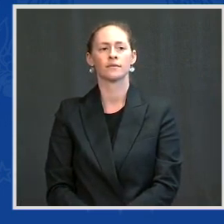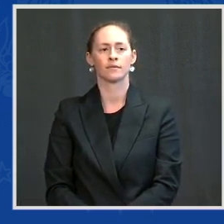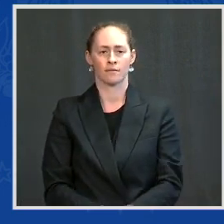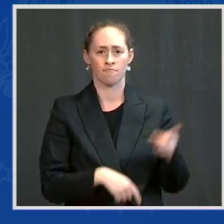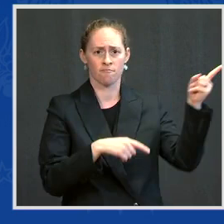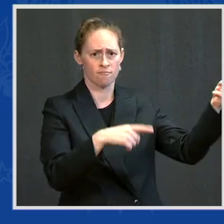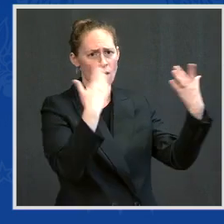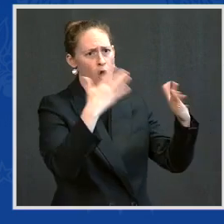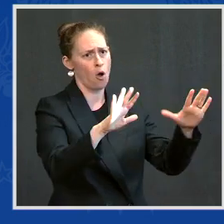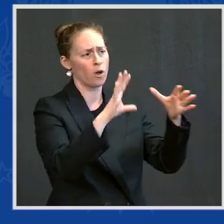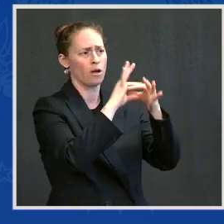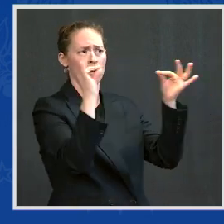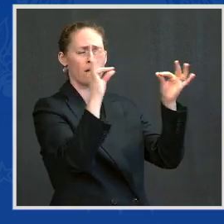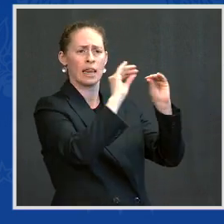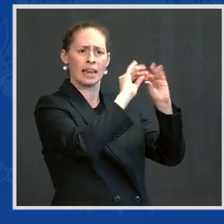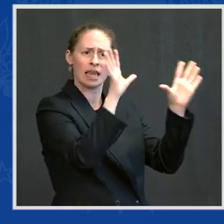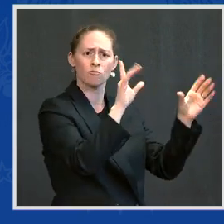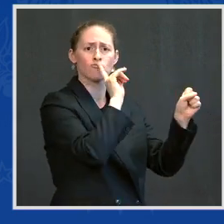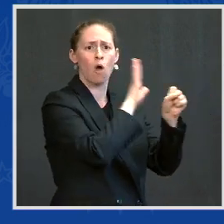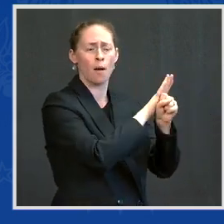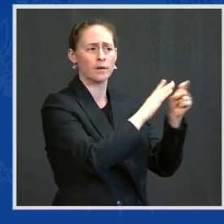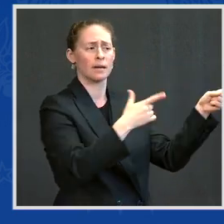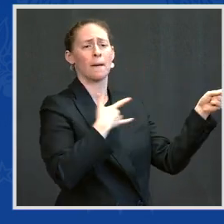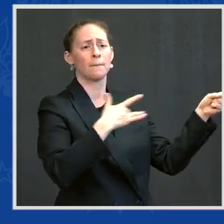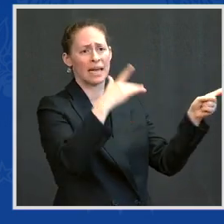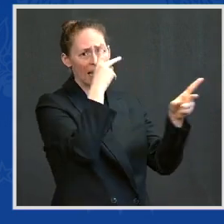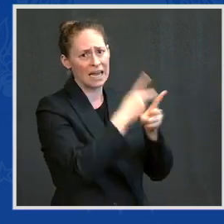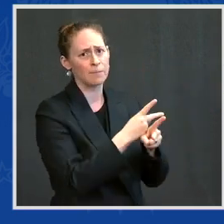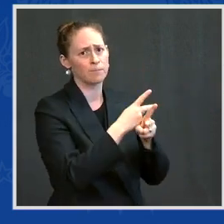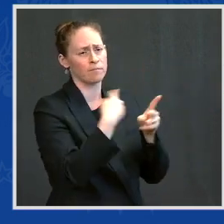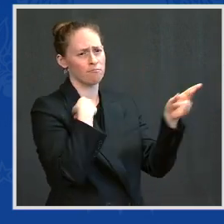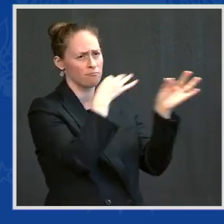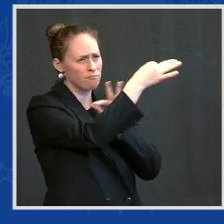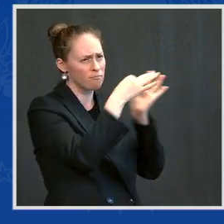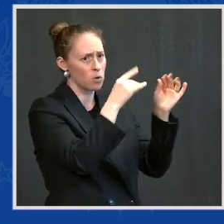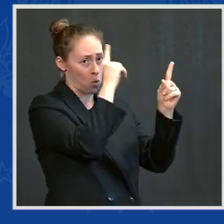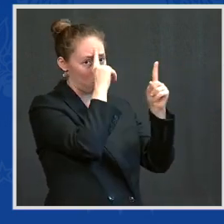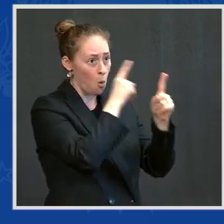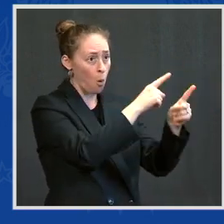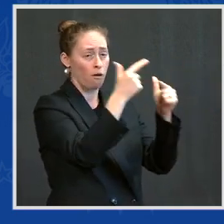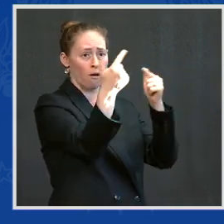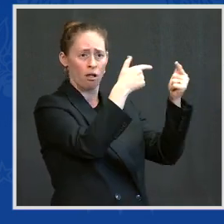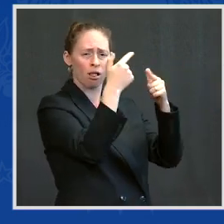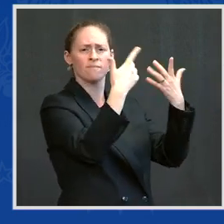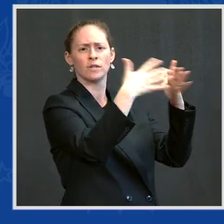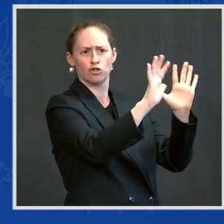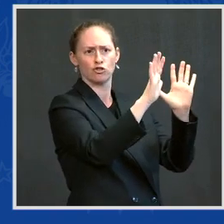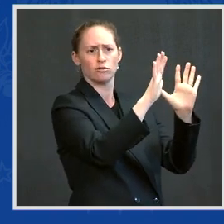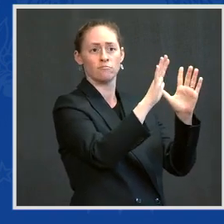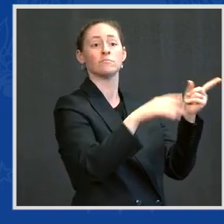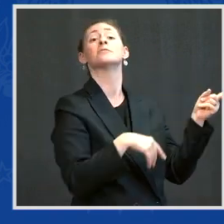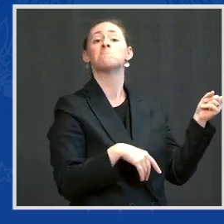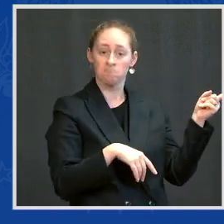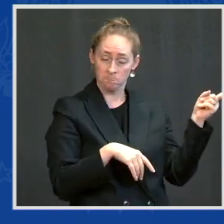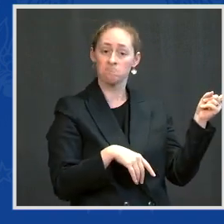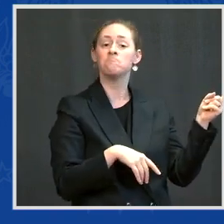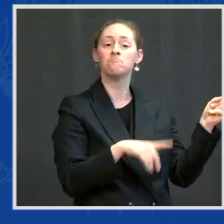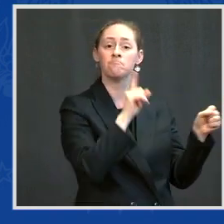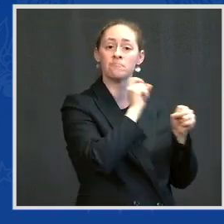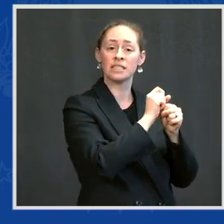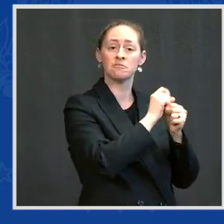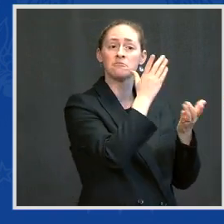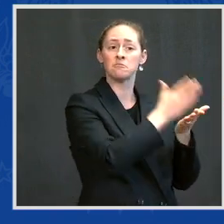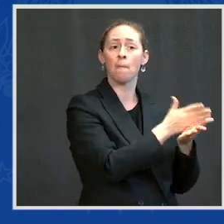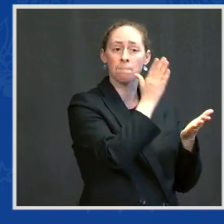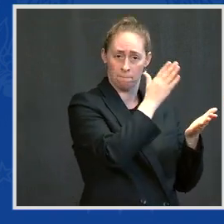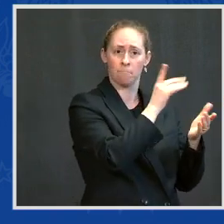I told him what our objective was, that there needed to be a ceasefire, and he, in fact, kept his commitment in the time frame in which he said